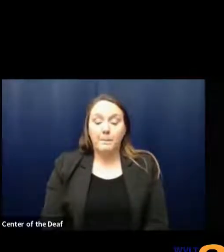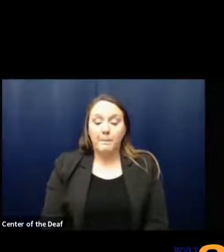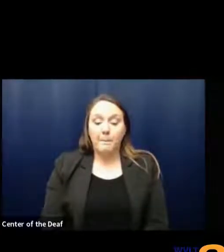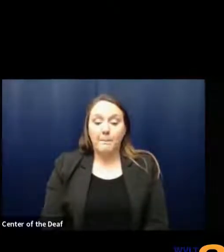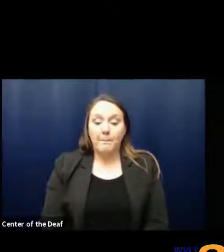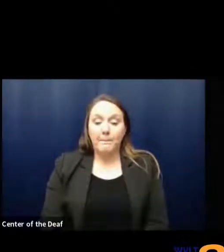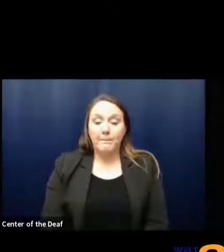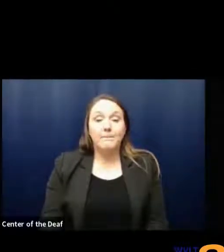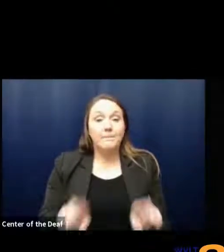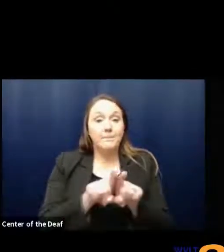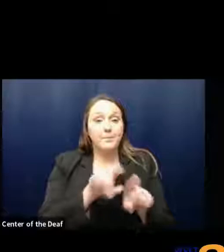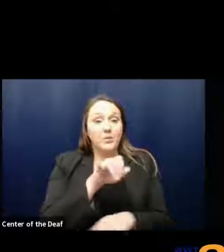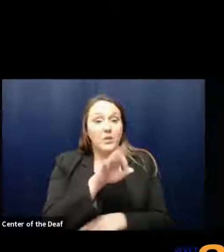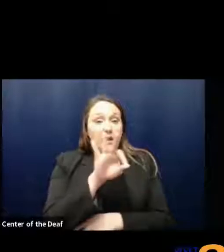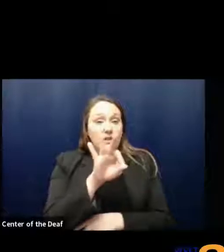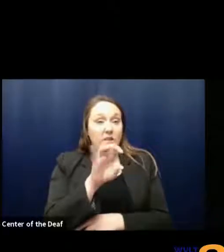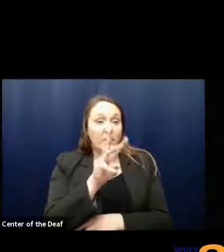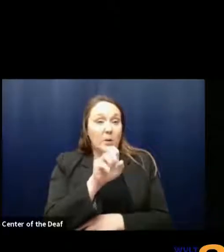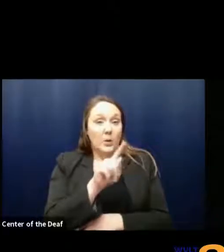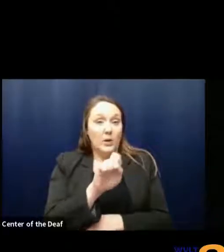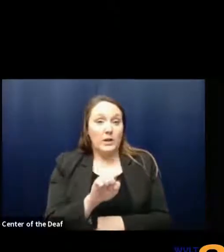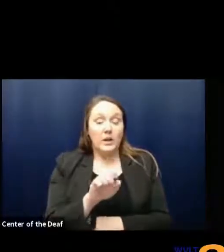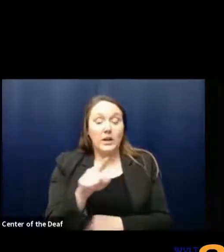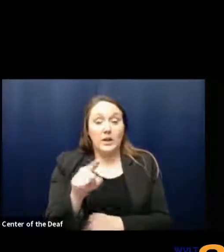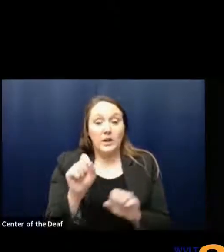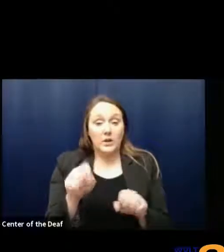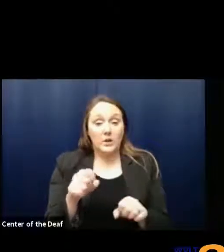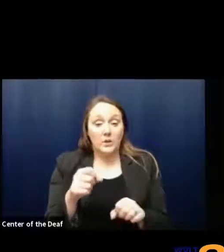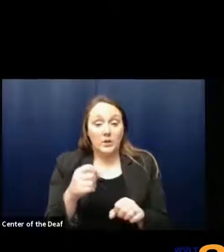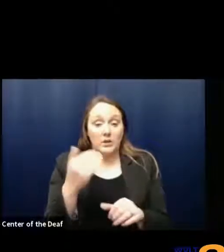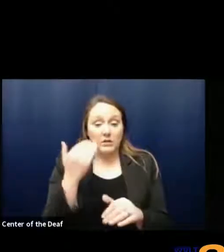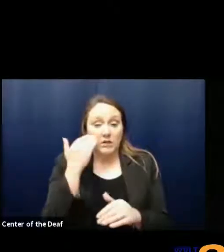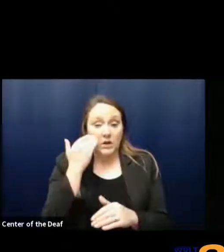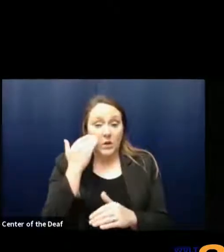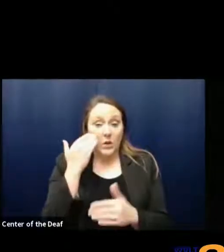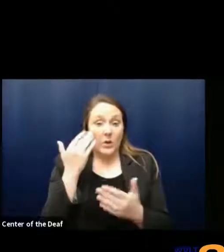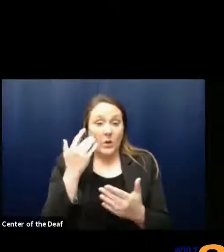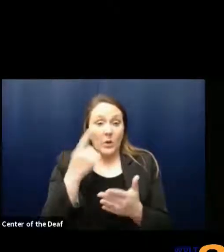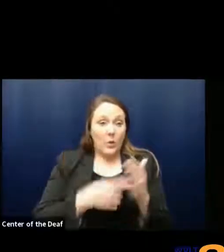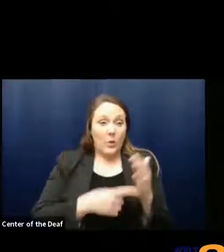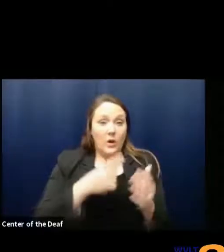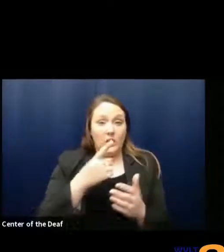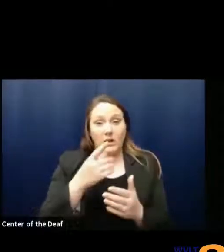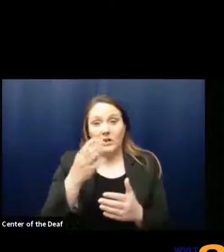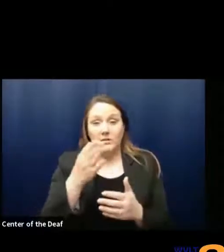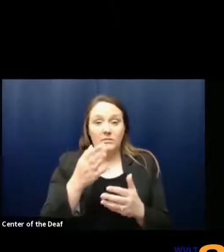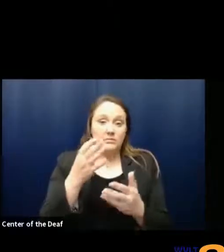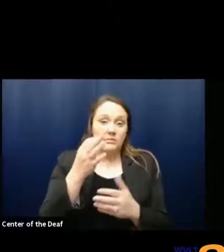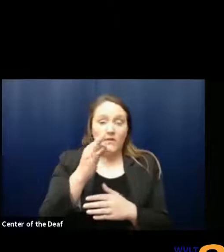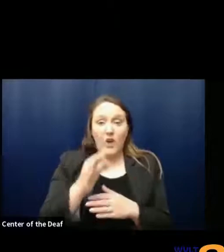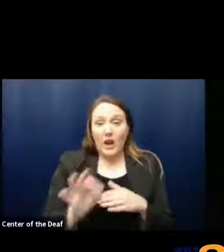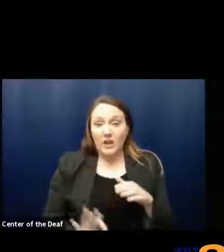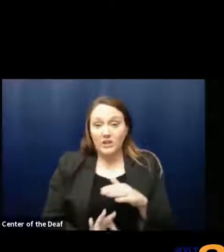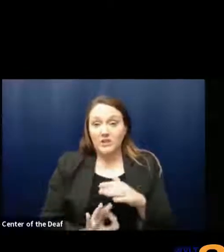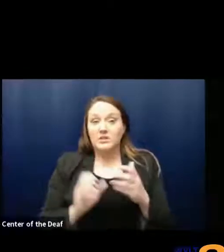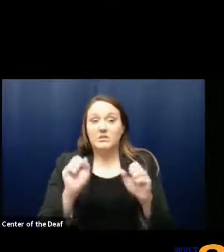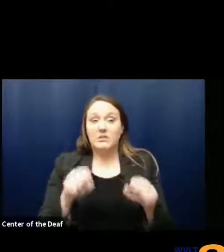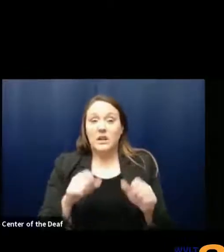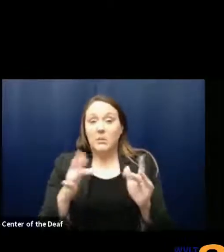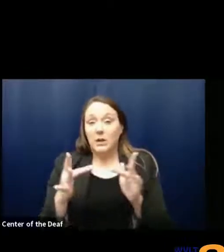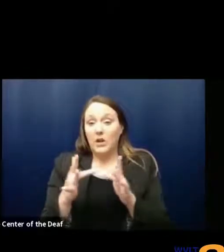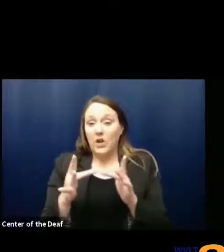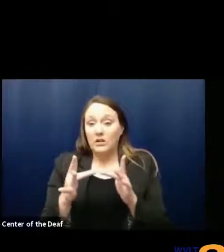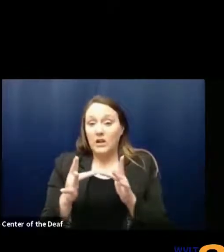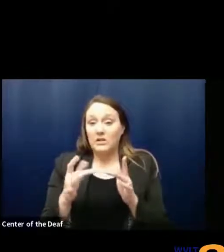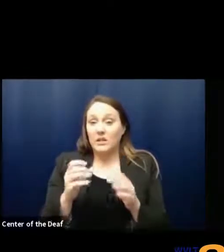Also from Jeff with WATE, can you tell yet what fraction of the overall cases will be able to be contacted by KCHD under